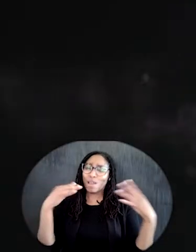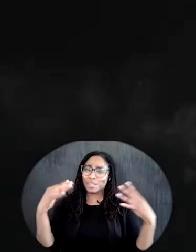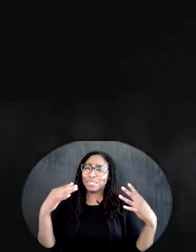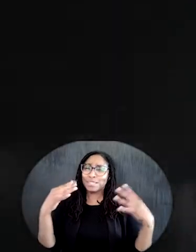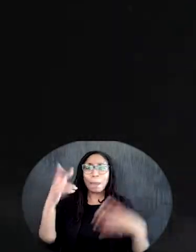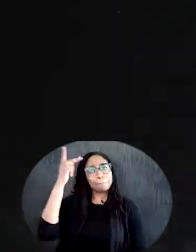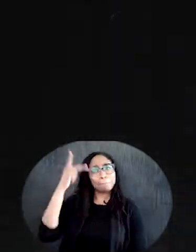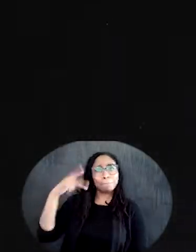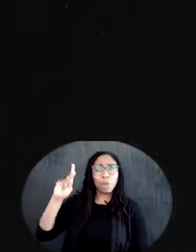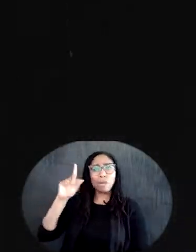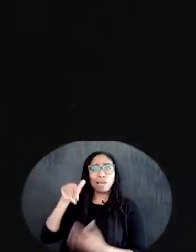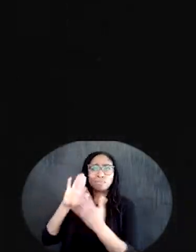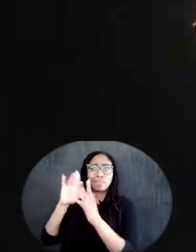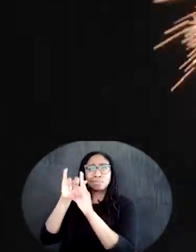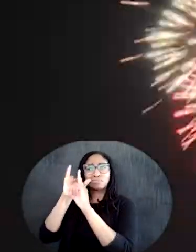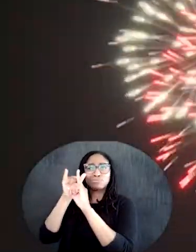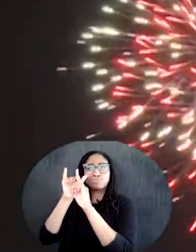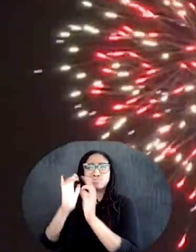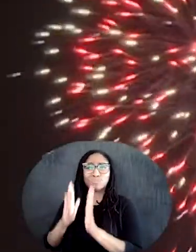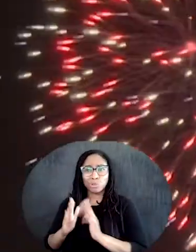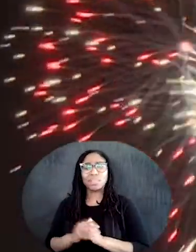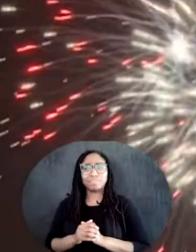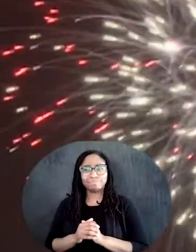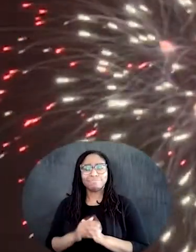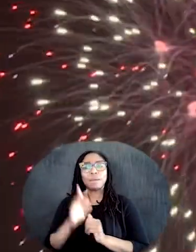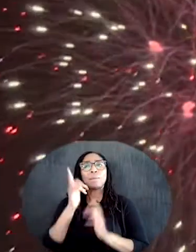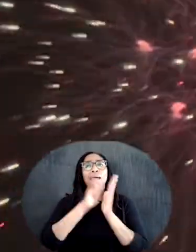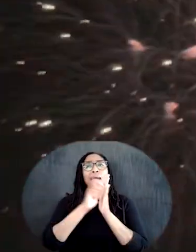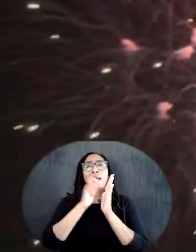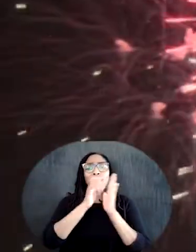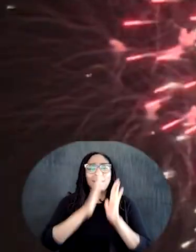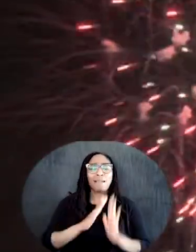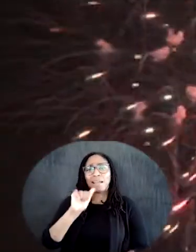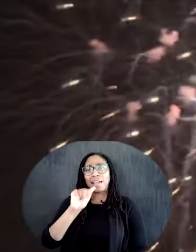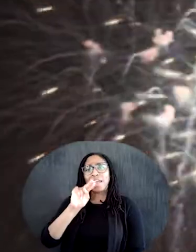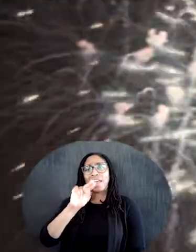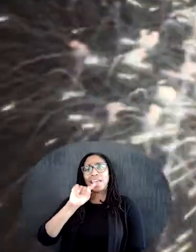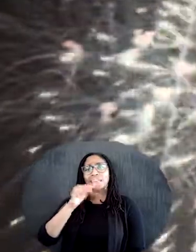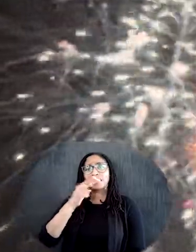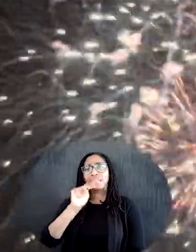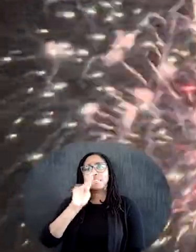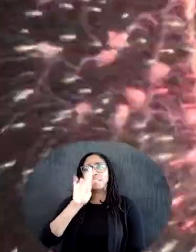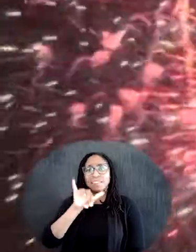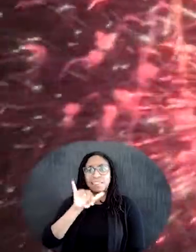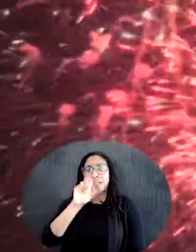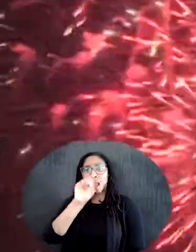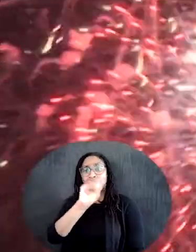Thanks for watching Paradise Faces the Bully by Anthony S.